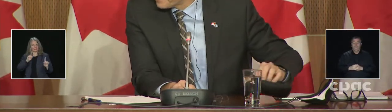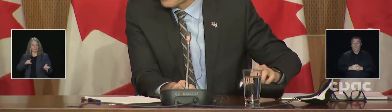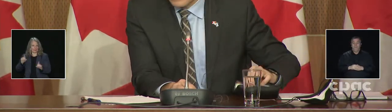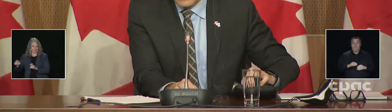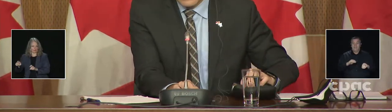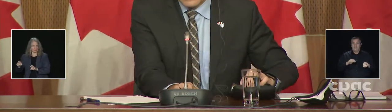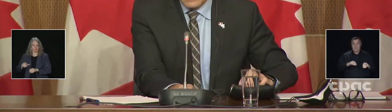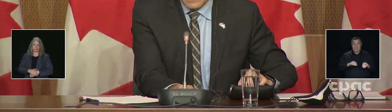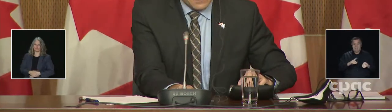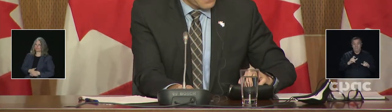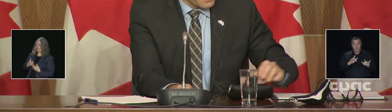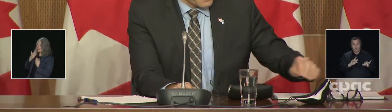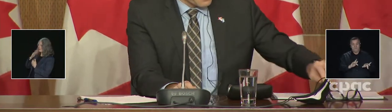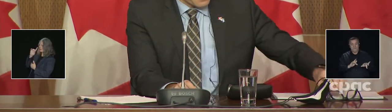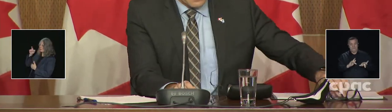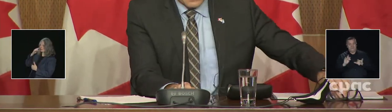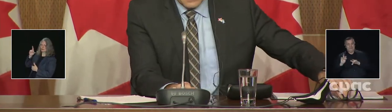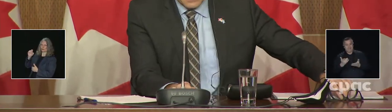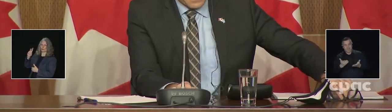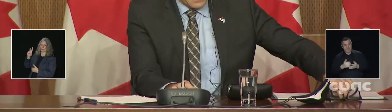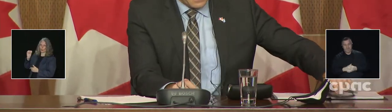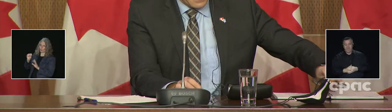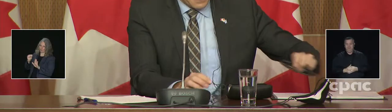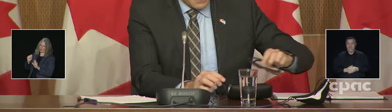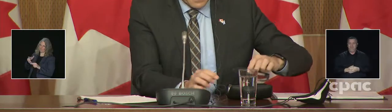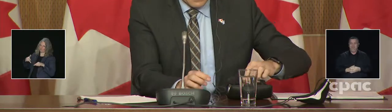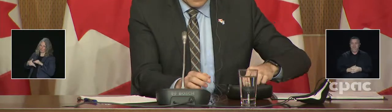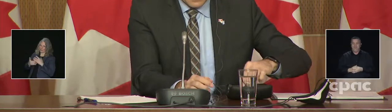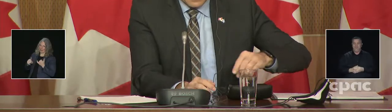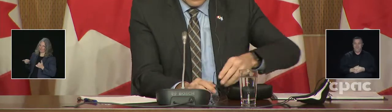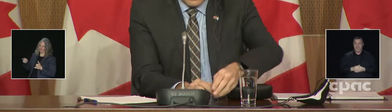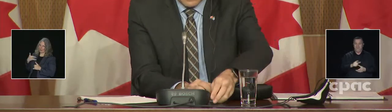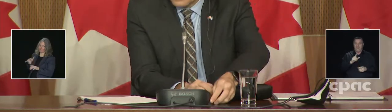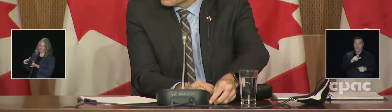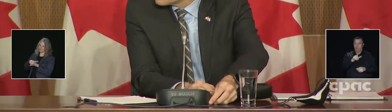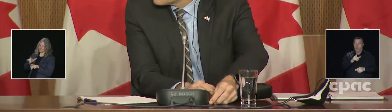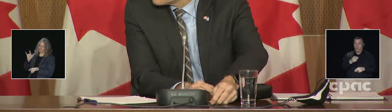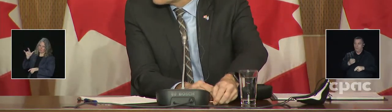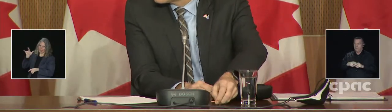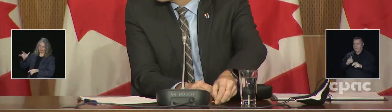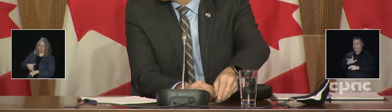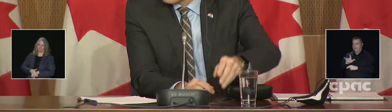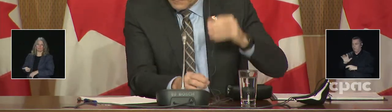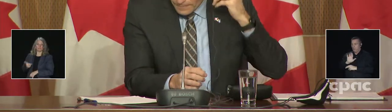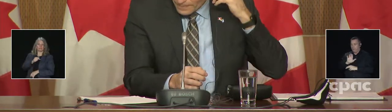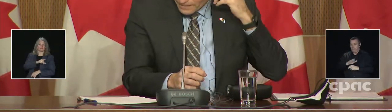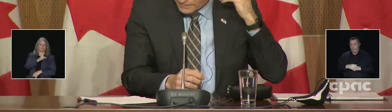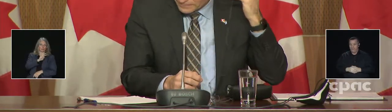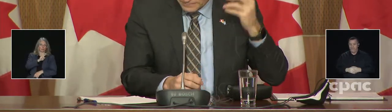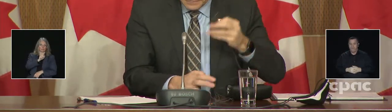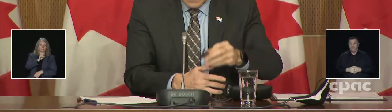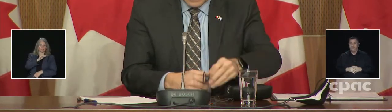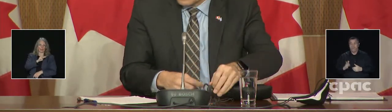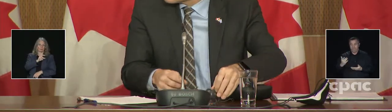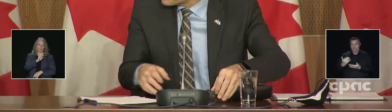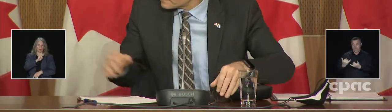us because he has his plane. So hold on, and we will be turning to Drs. Tam and Njoo.